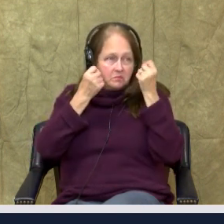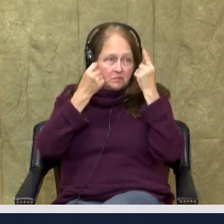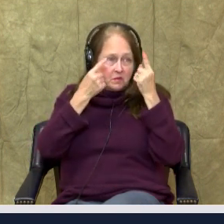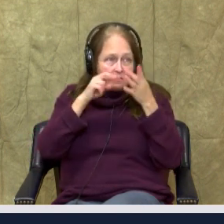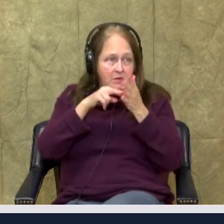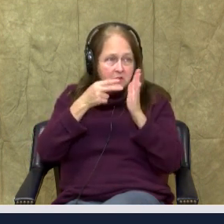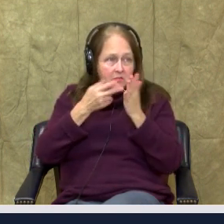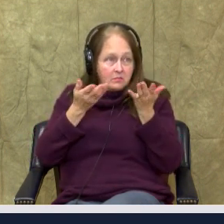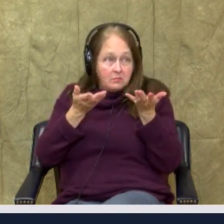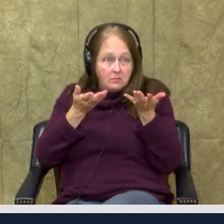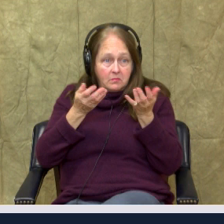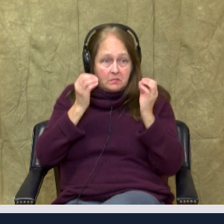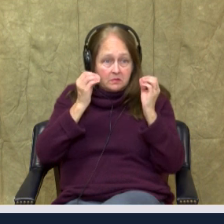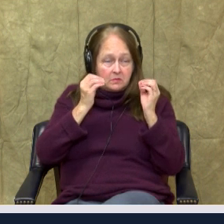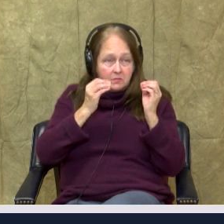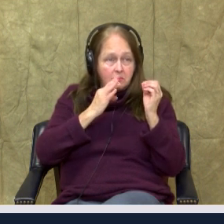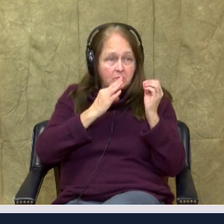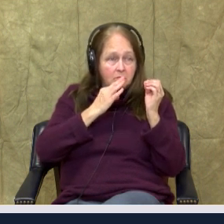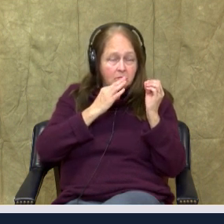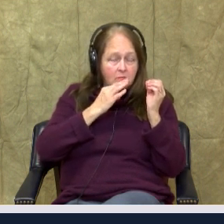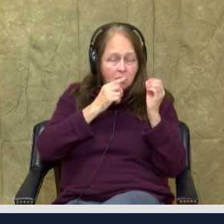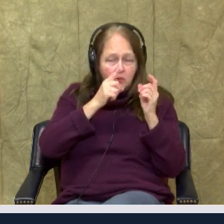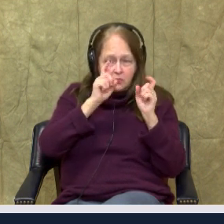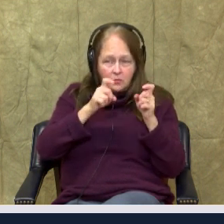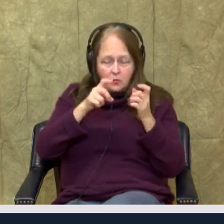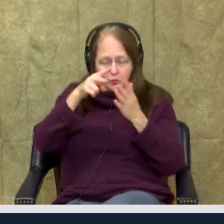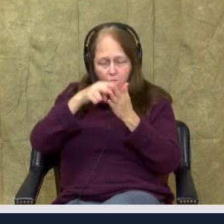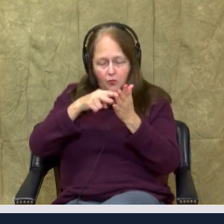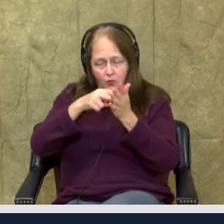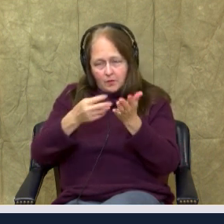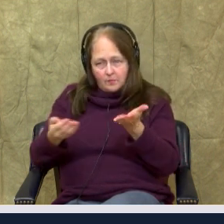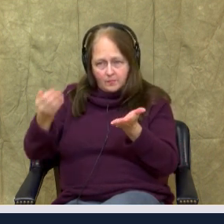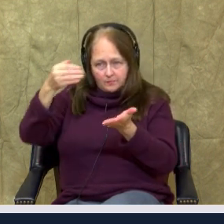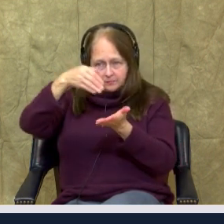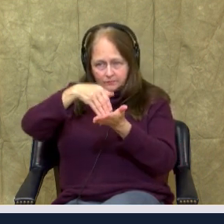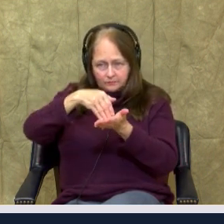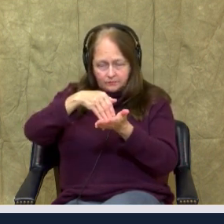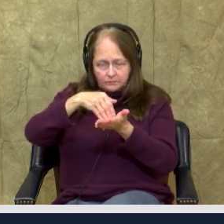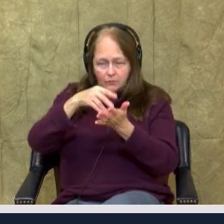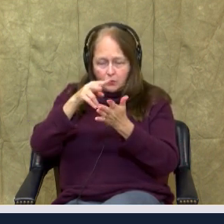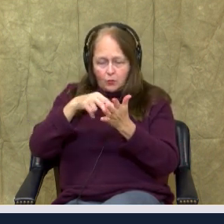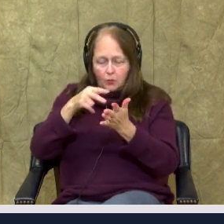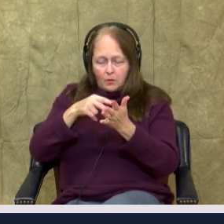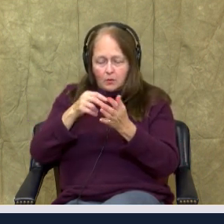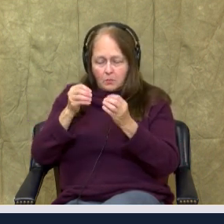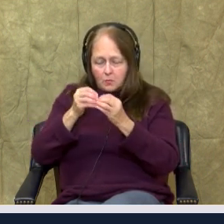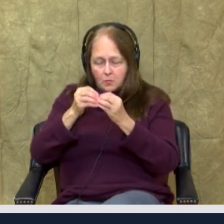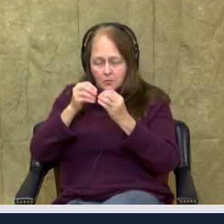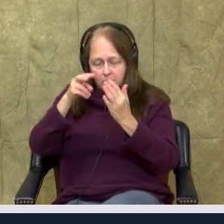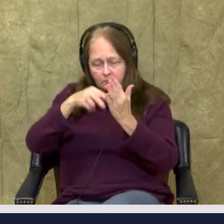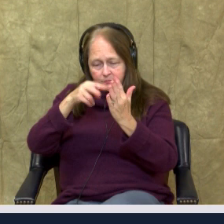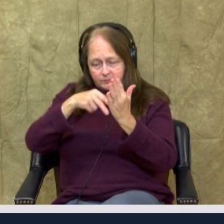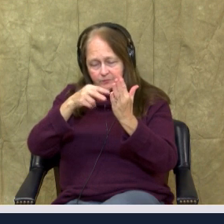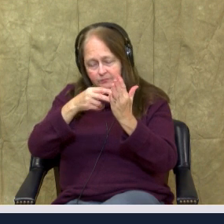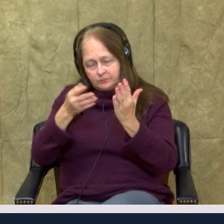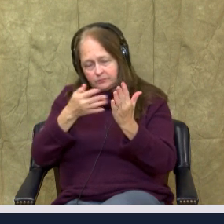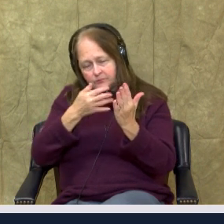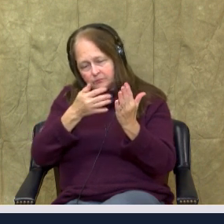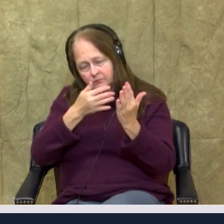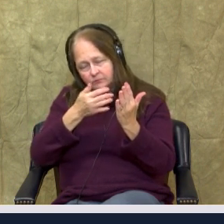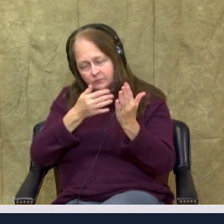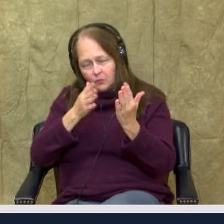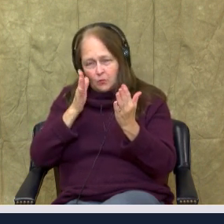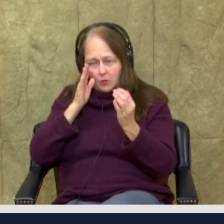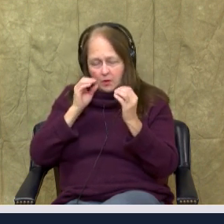what this means. This is when you have to reread or read ahead. And typically the author is not